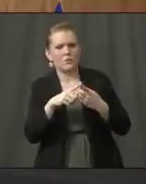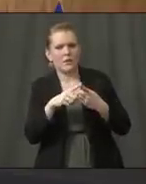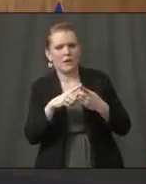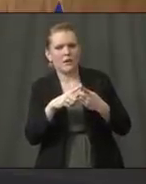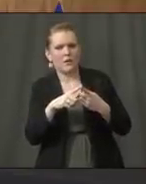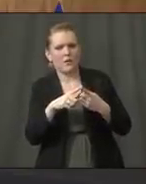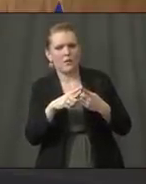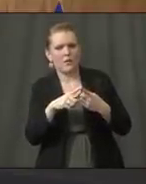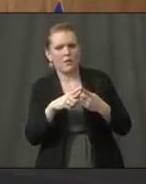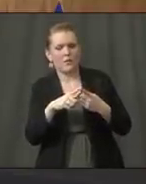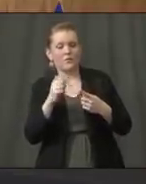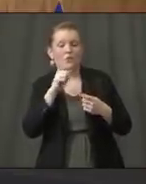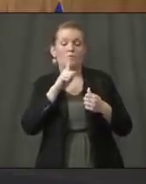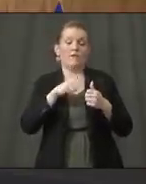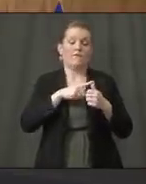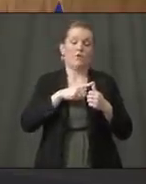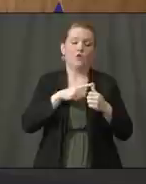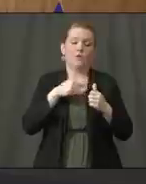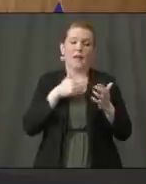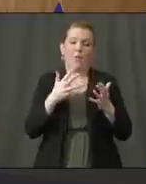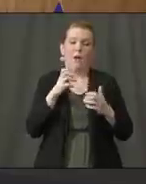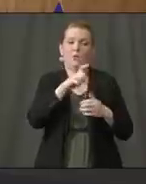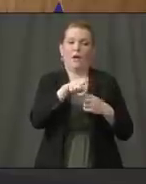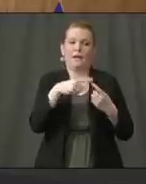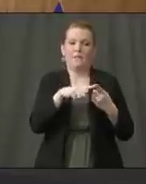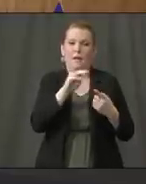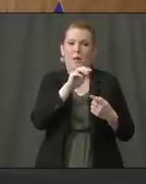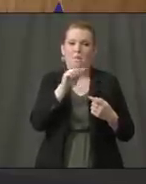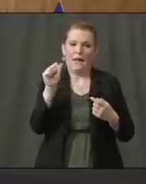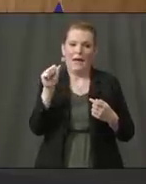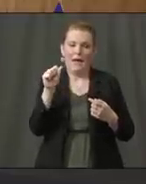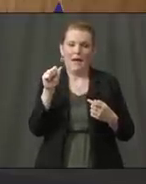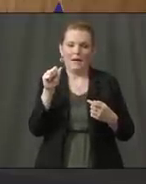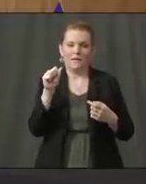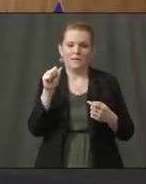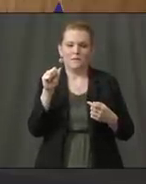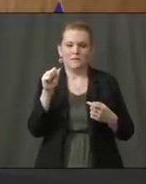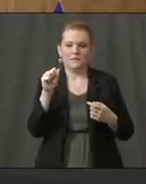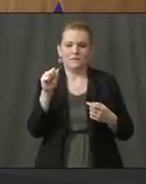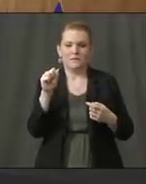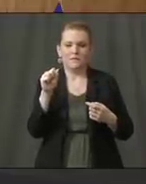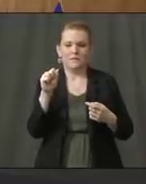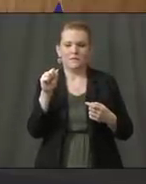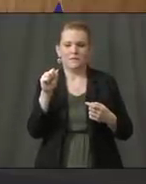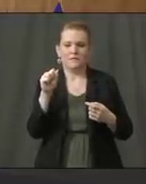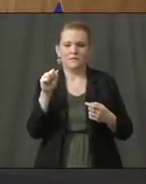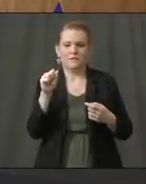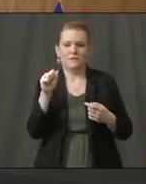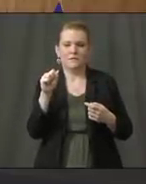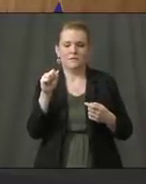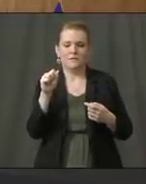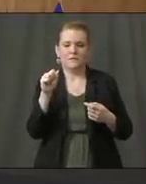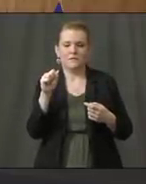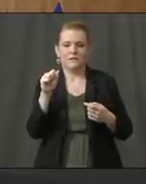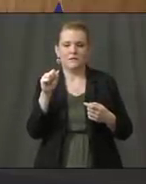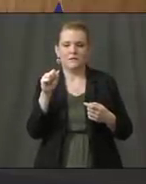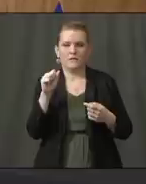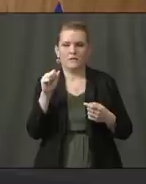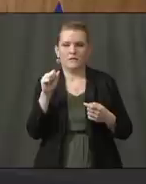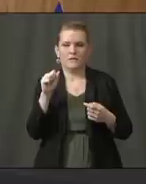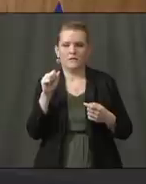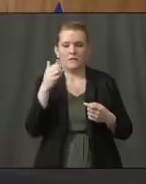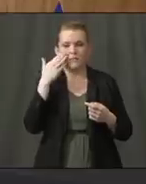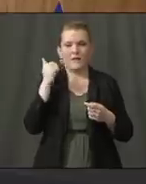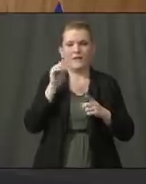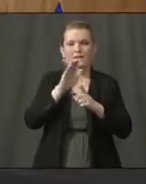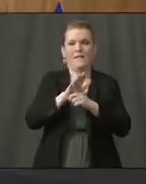all, my initial question was about Massachusetts, particularly given the Bay State model